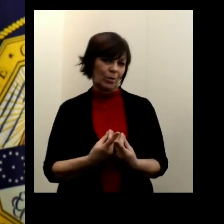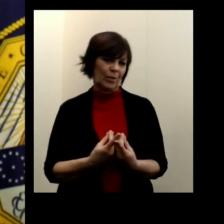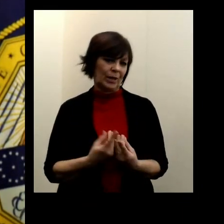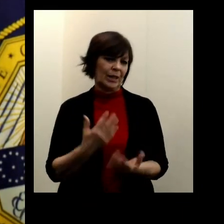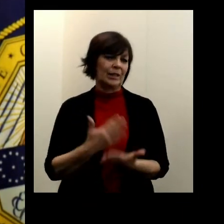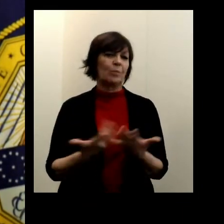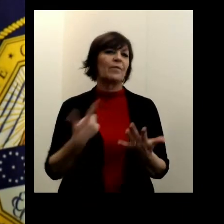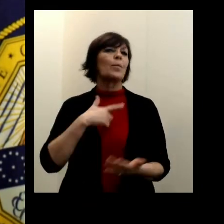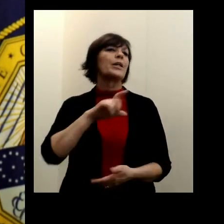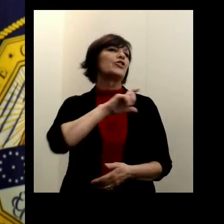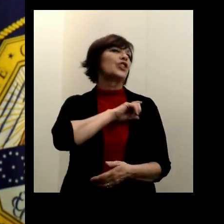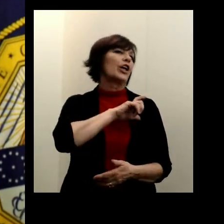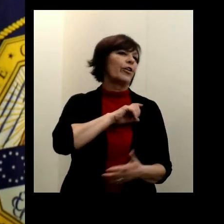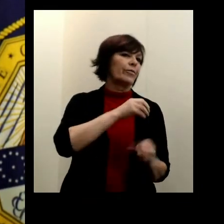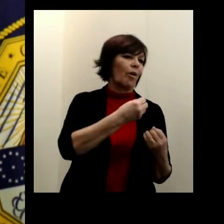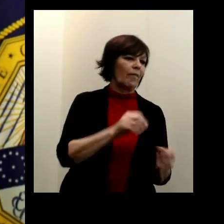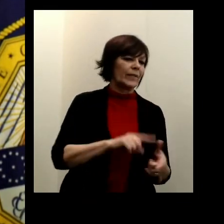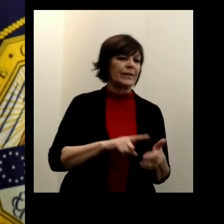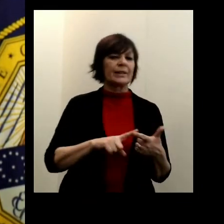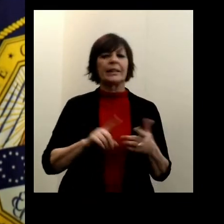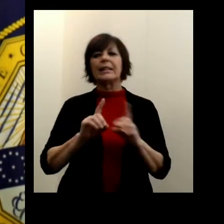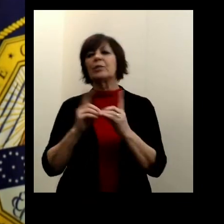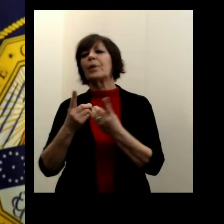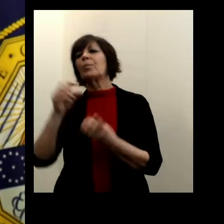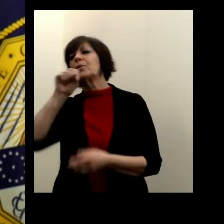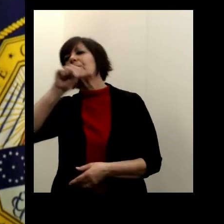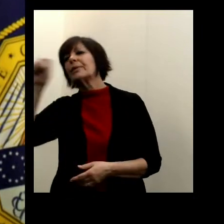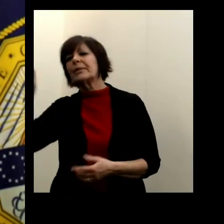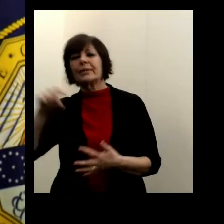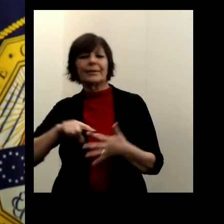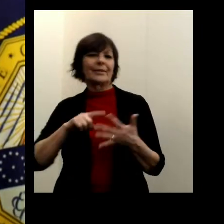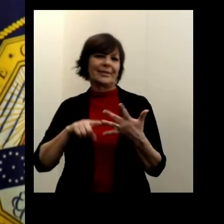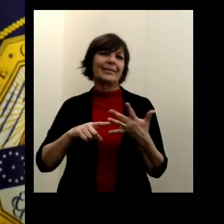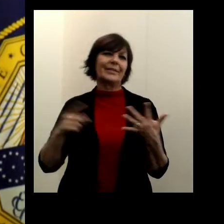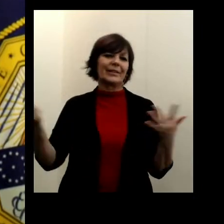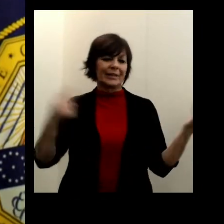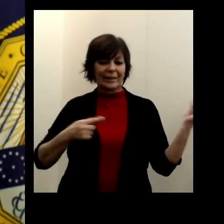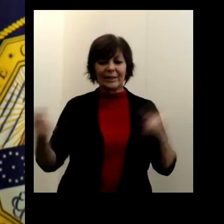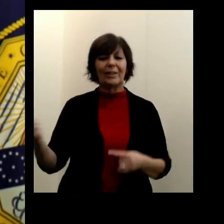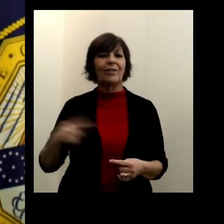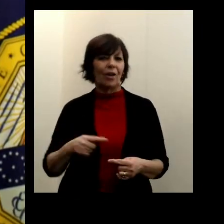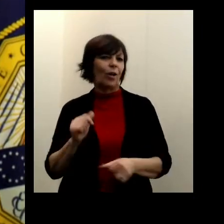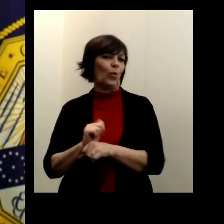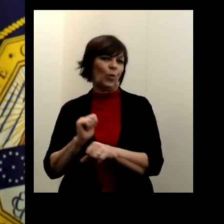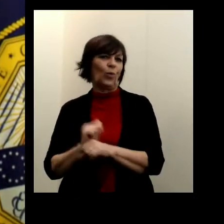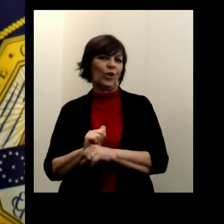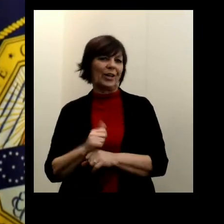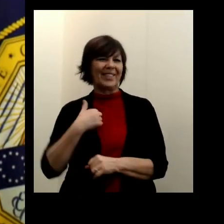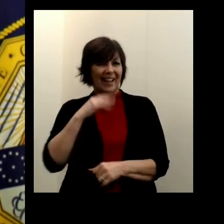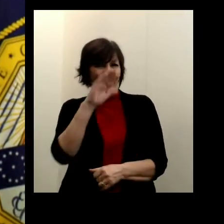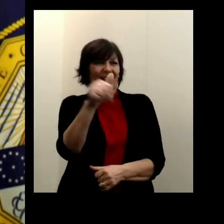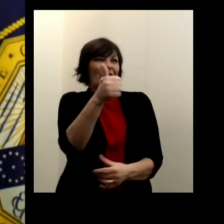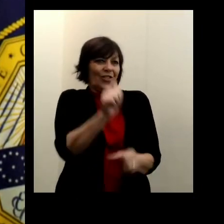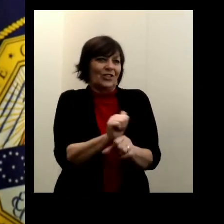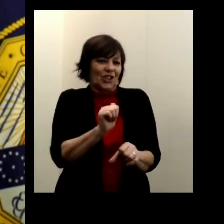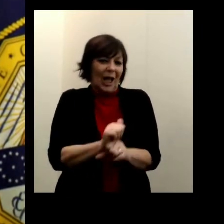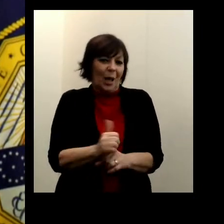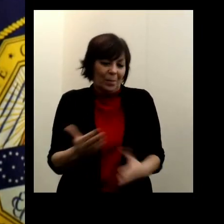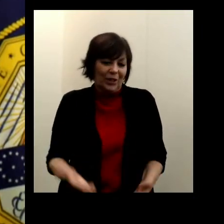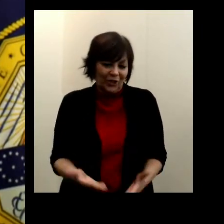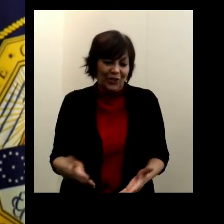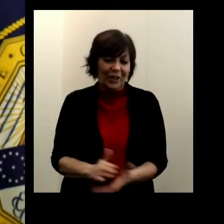the sheriff's office. Some of these folks are from the Department of Social Services, where they actually have another job that they're normally supposed to be